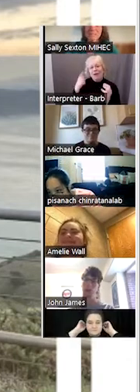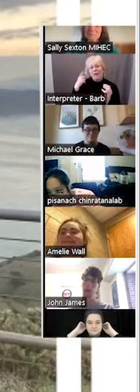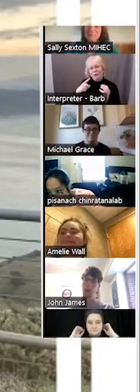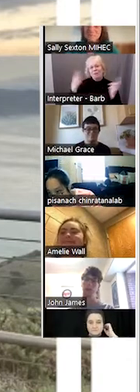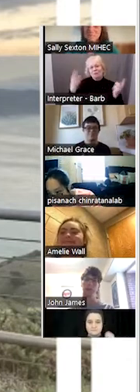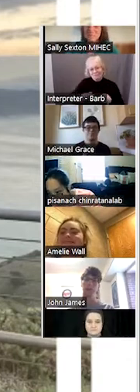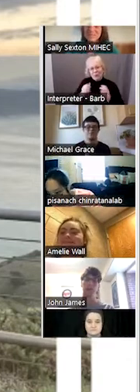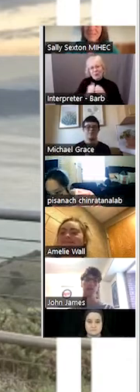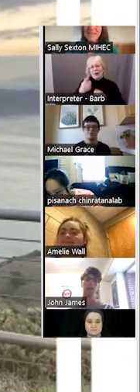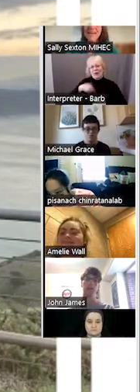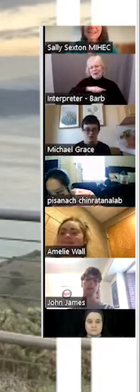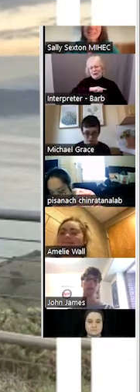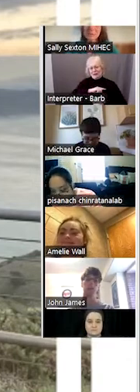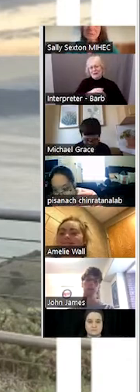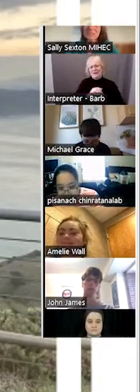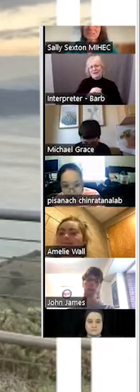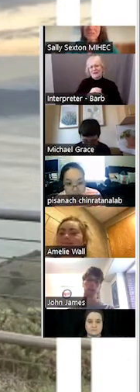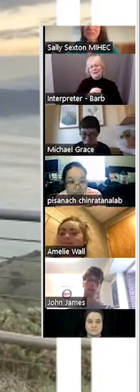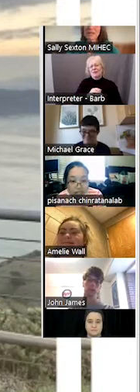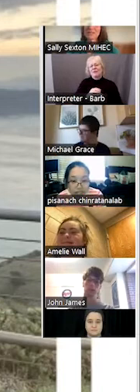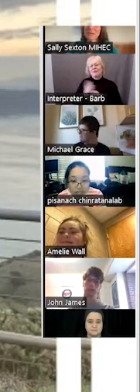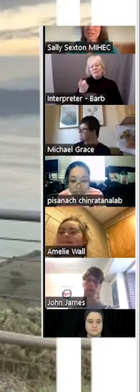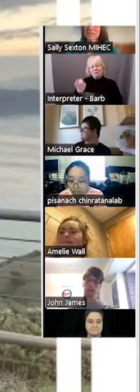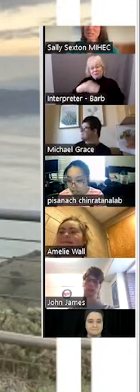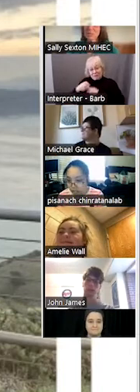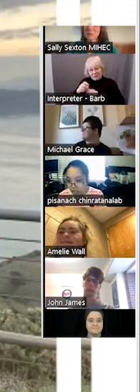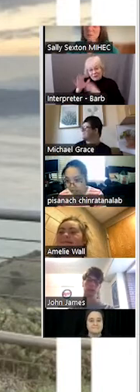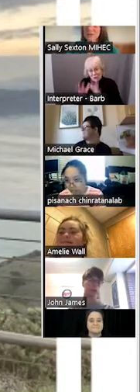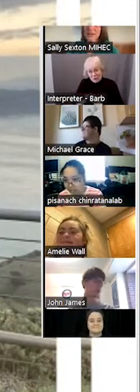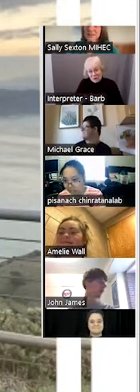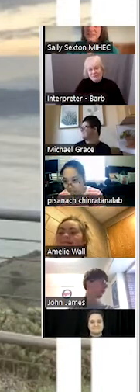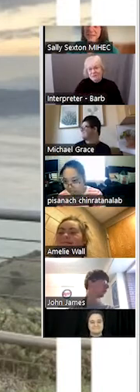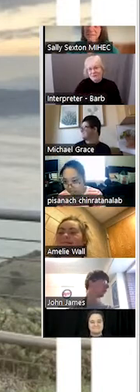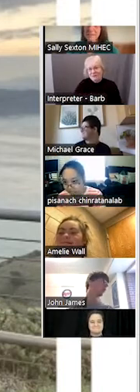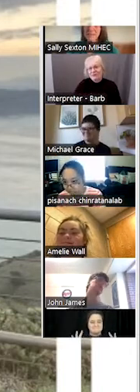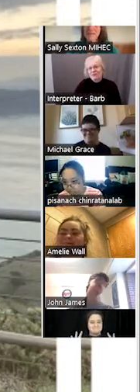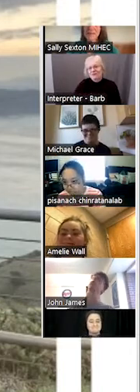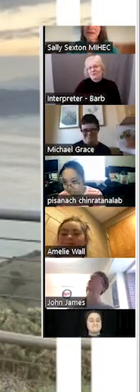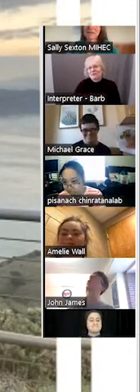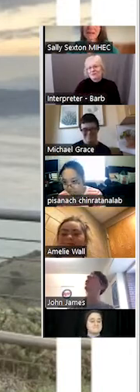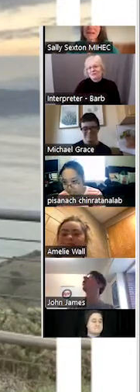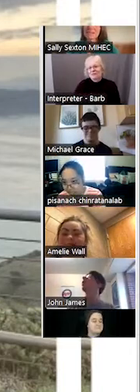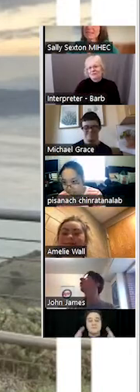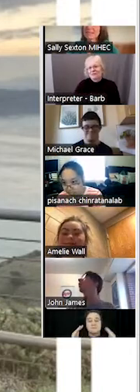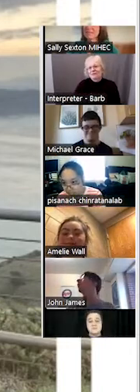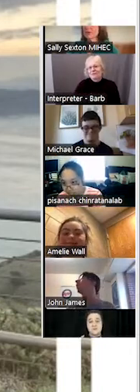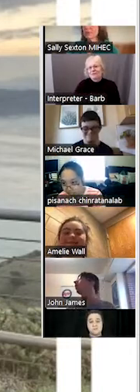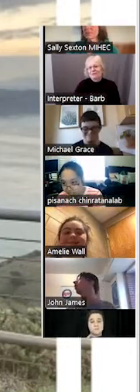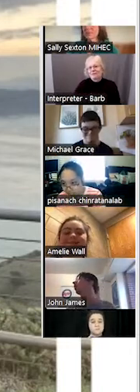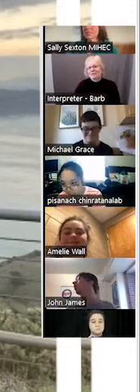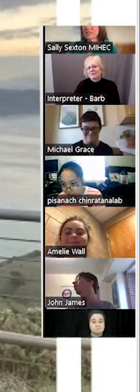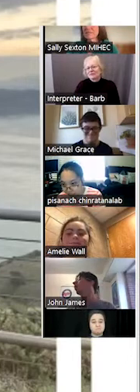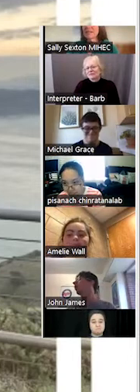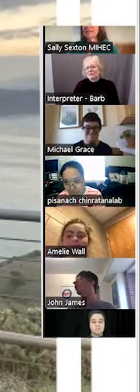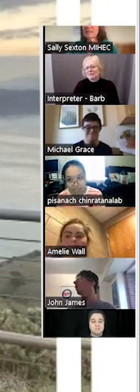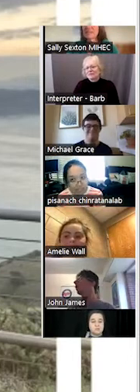us. Next, we're gonna start the panel questions we prepared ahead of time. I will be asking each